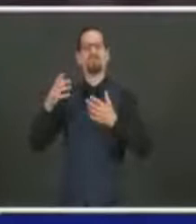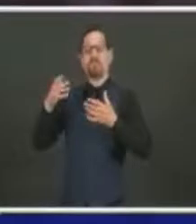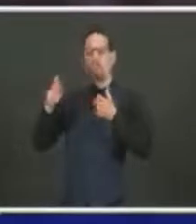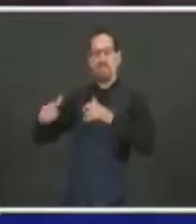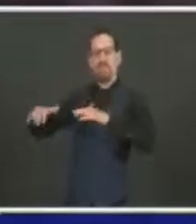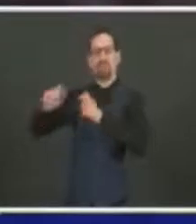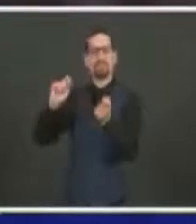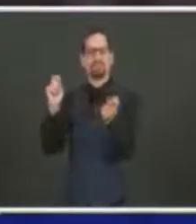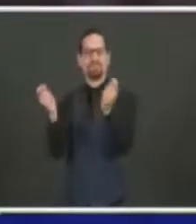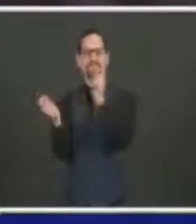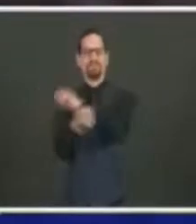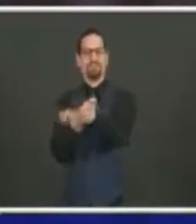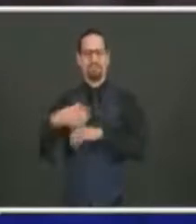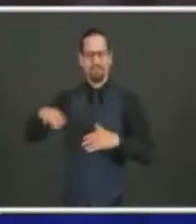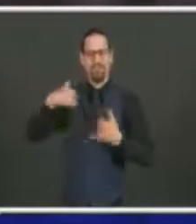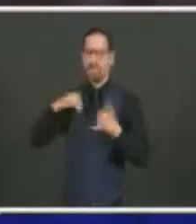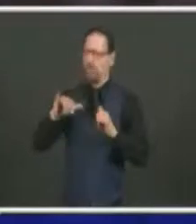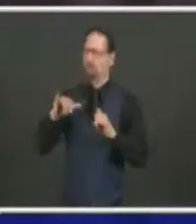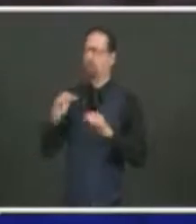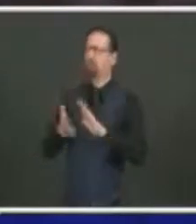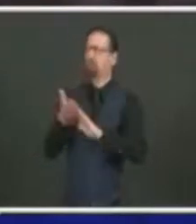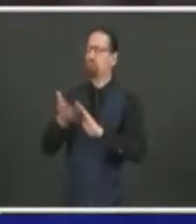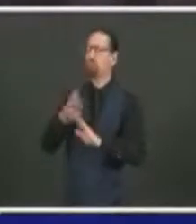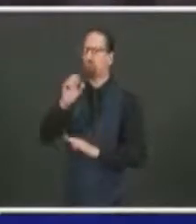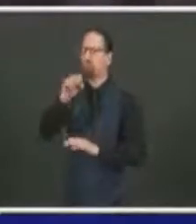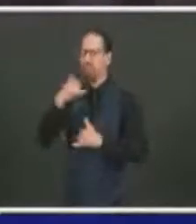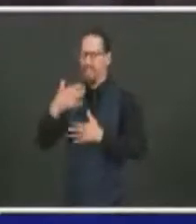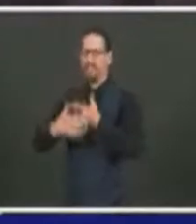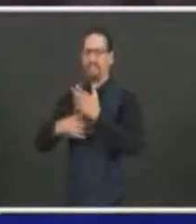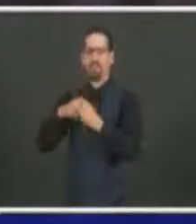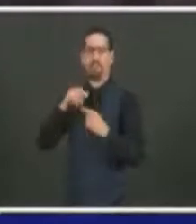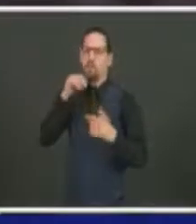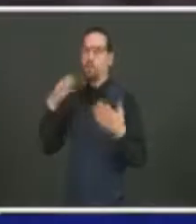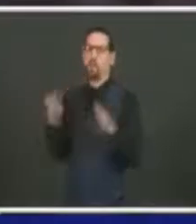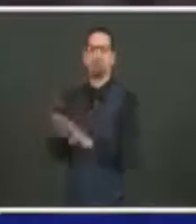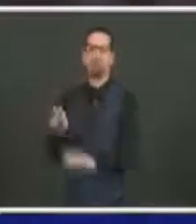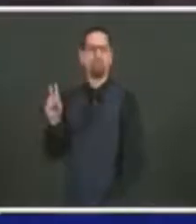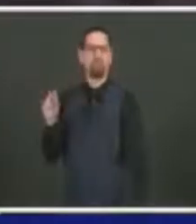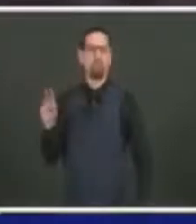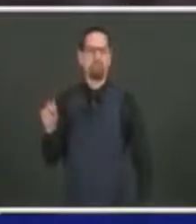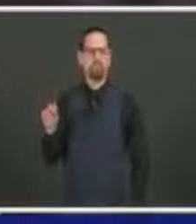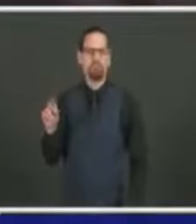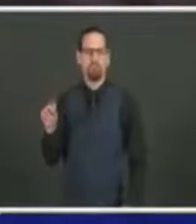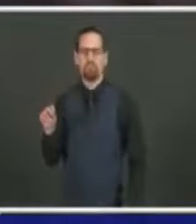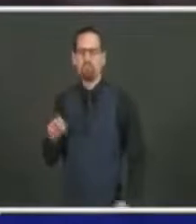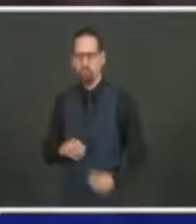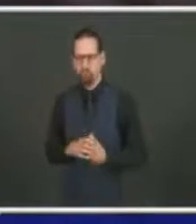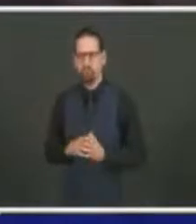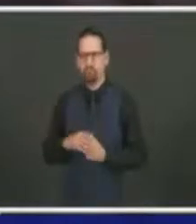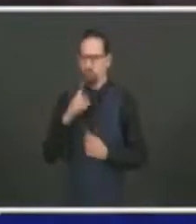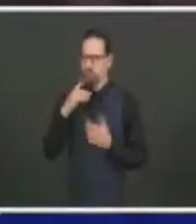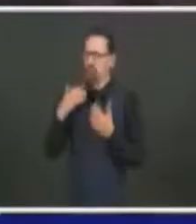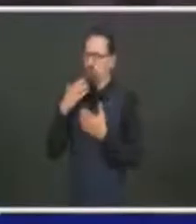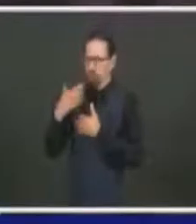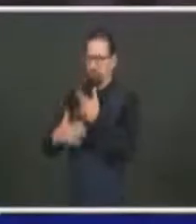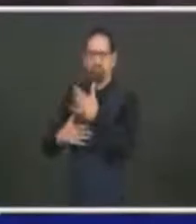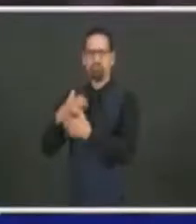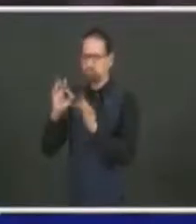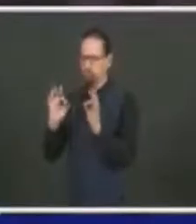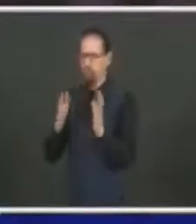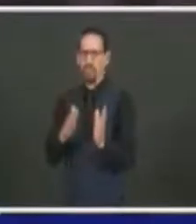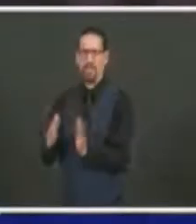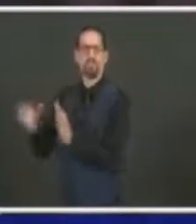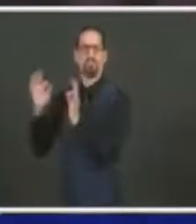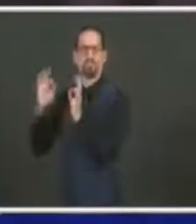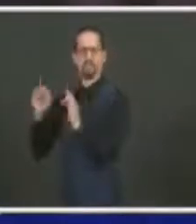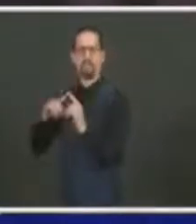is following closely global events and trends, and we're encouraged that they have the ability to